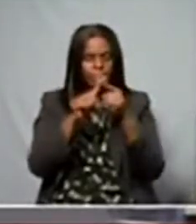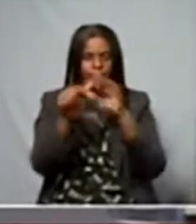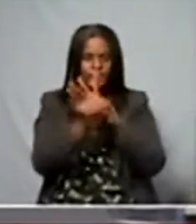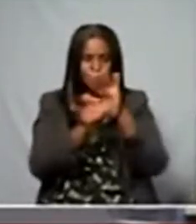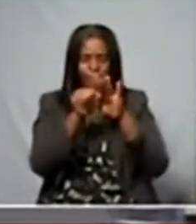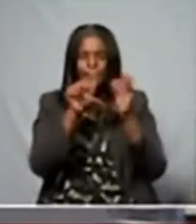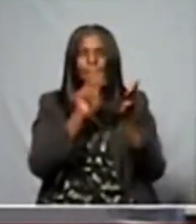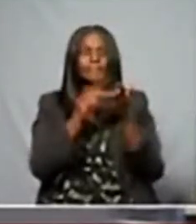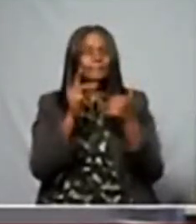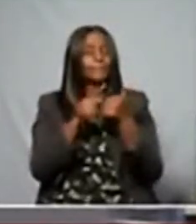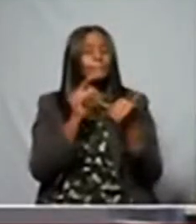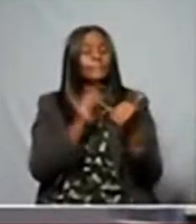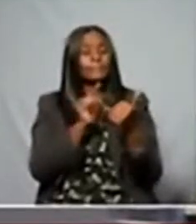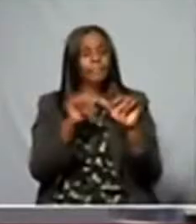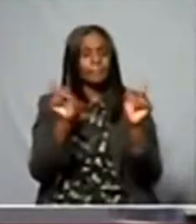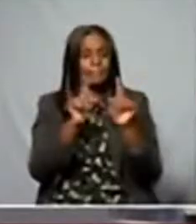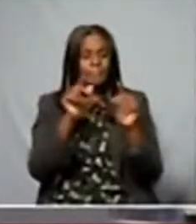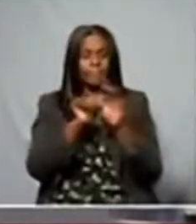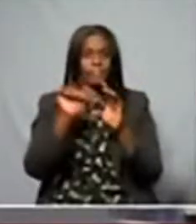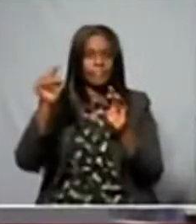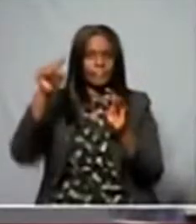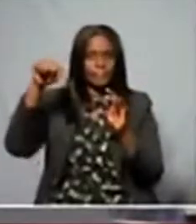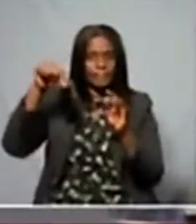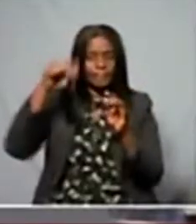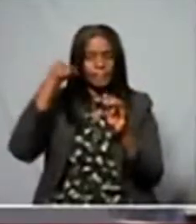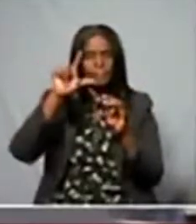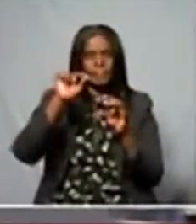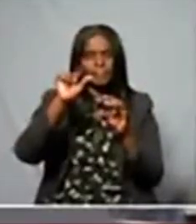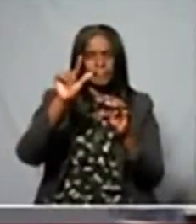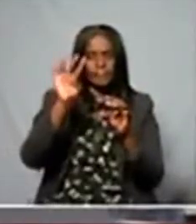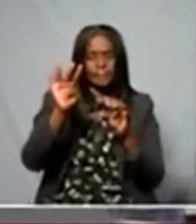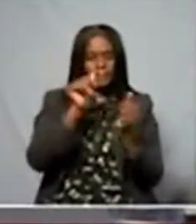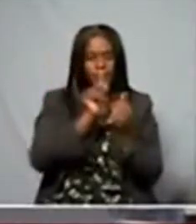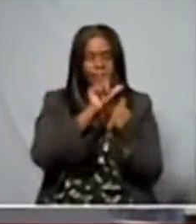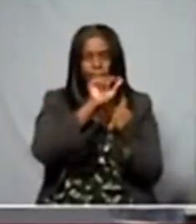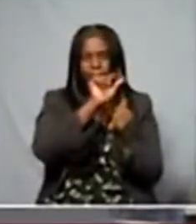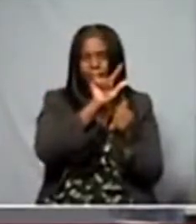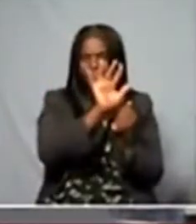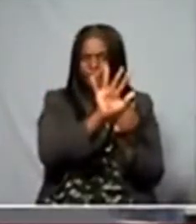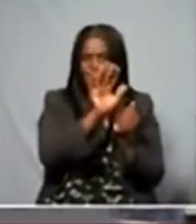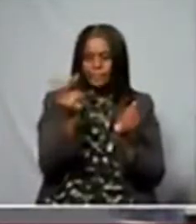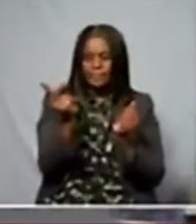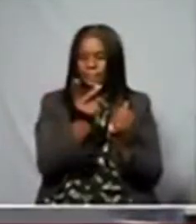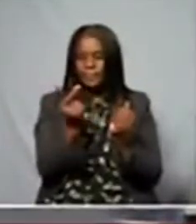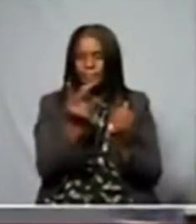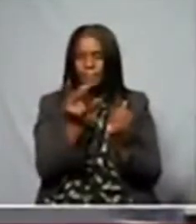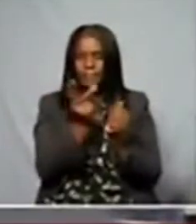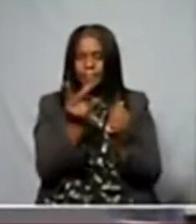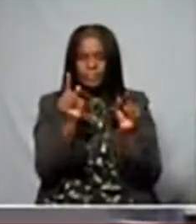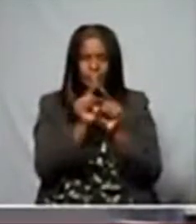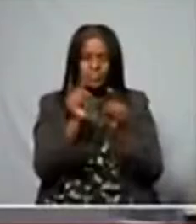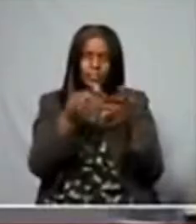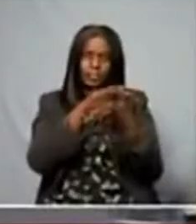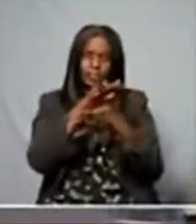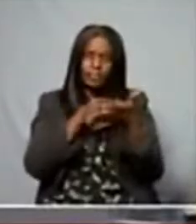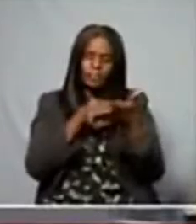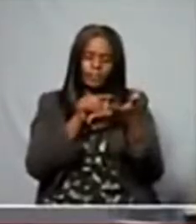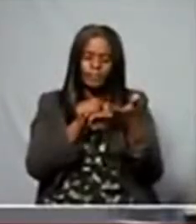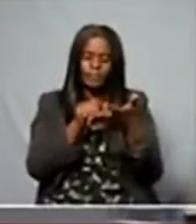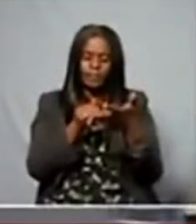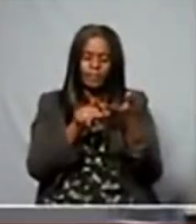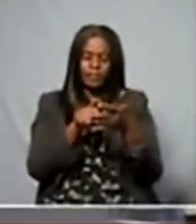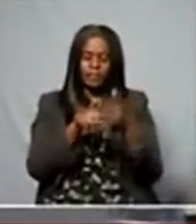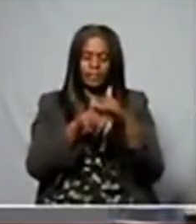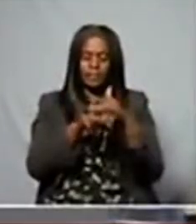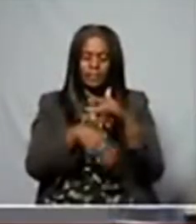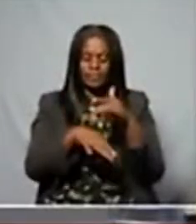sub-programs, where in the first quarter of 2024 and 2025, the table